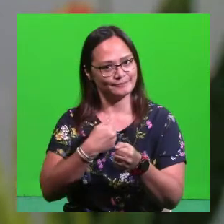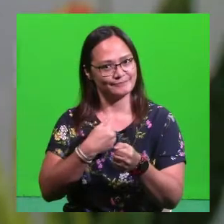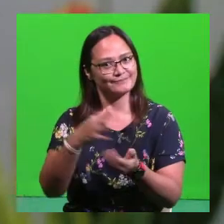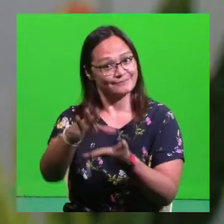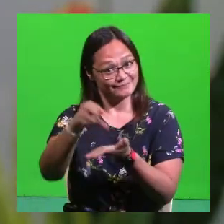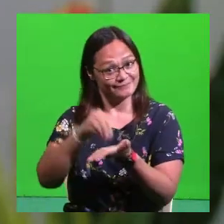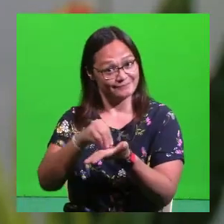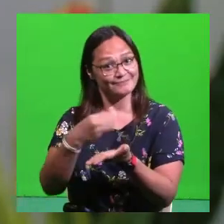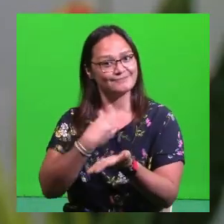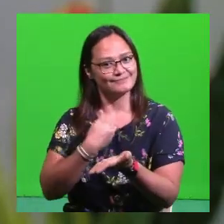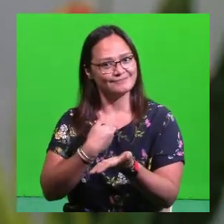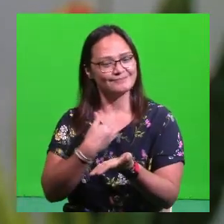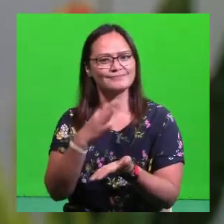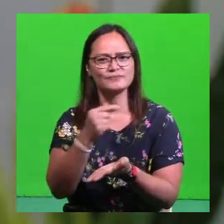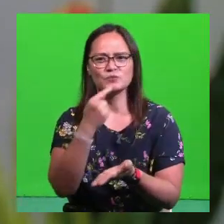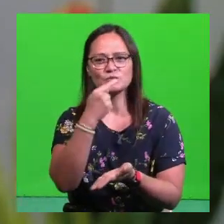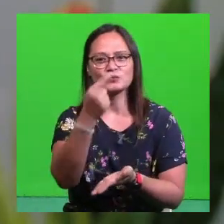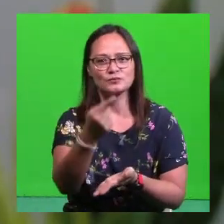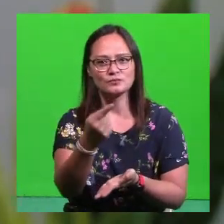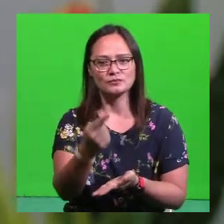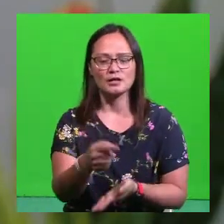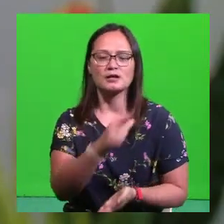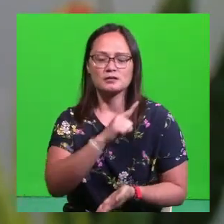pray with me and you can say,